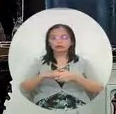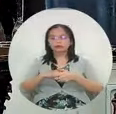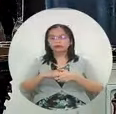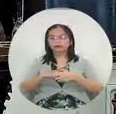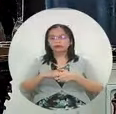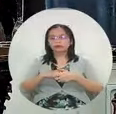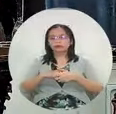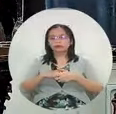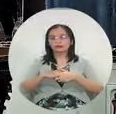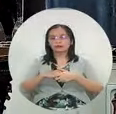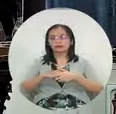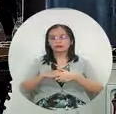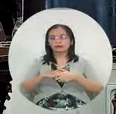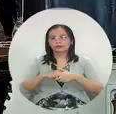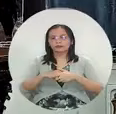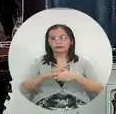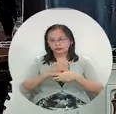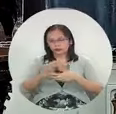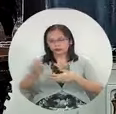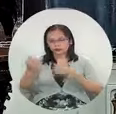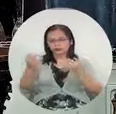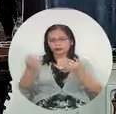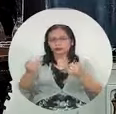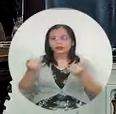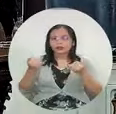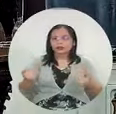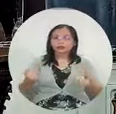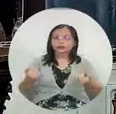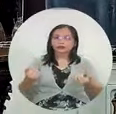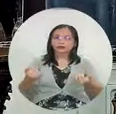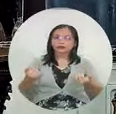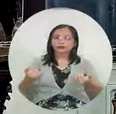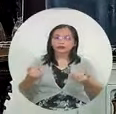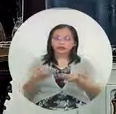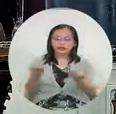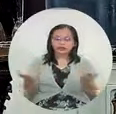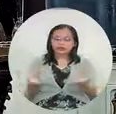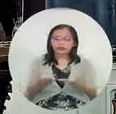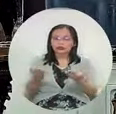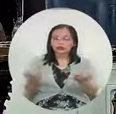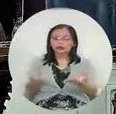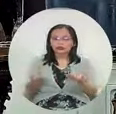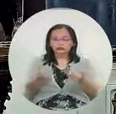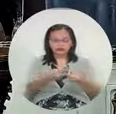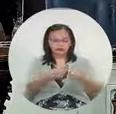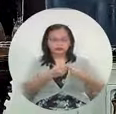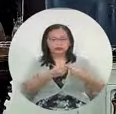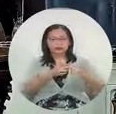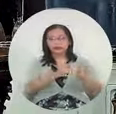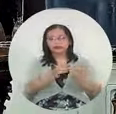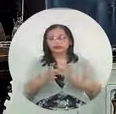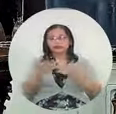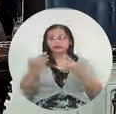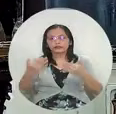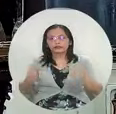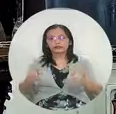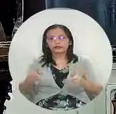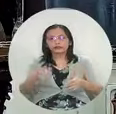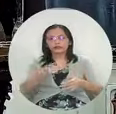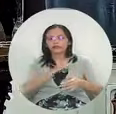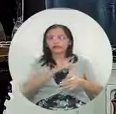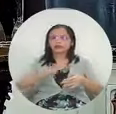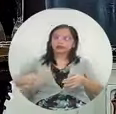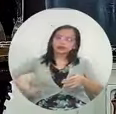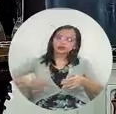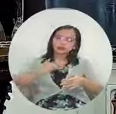And my friend, listen carefully. If you are here today and you are already saved, determine in your heart and you will say,